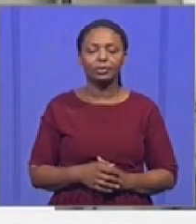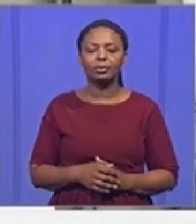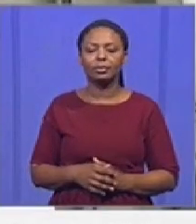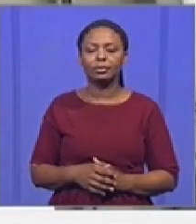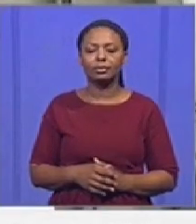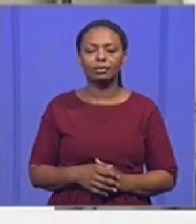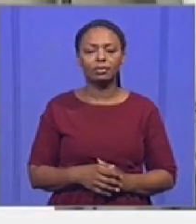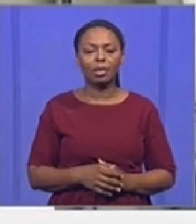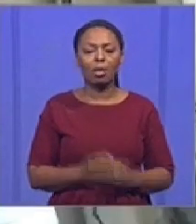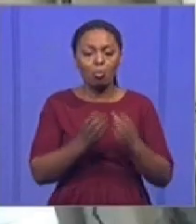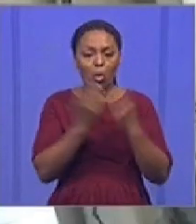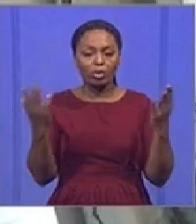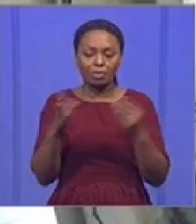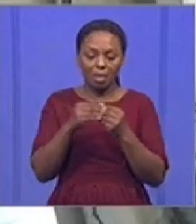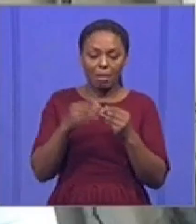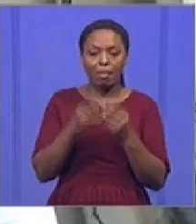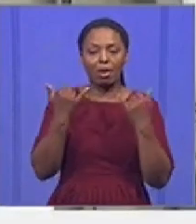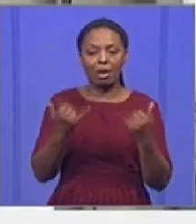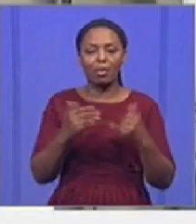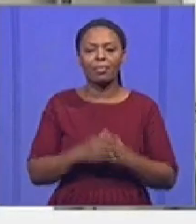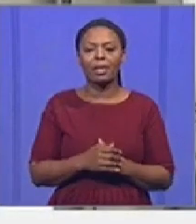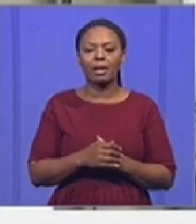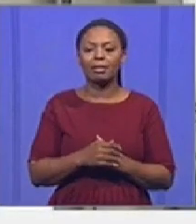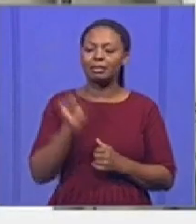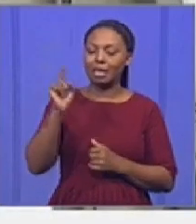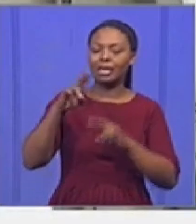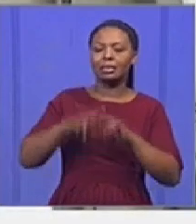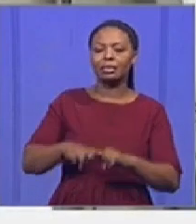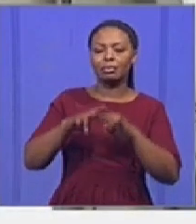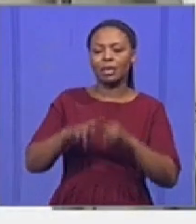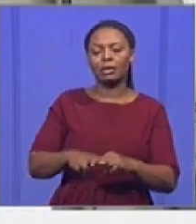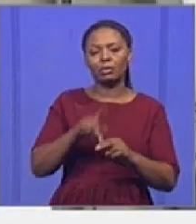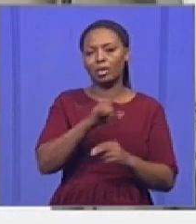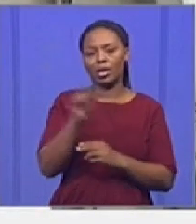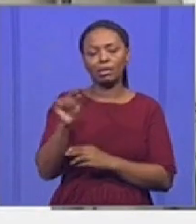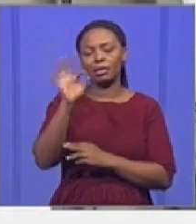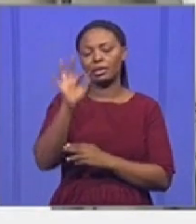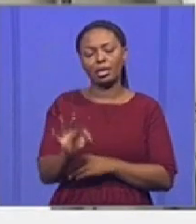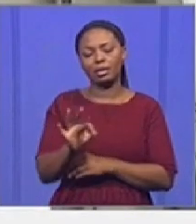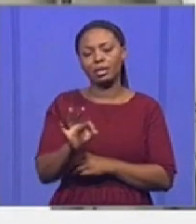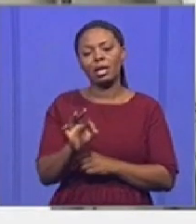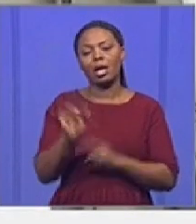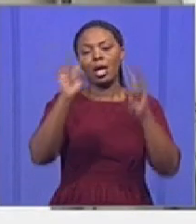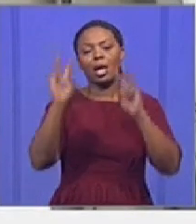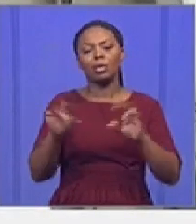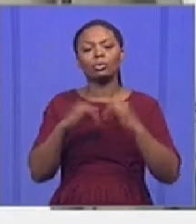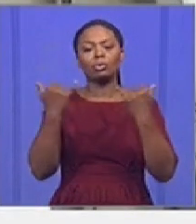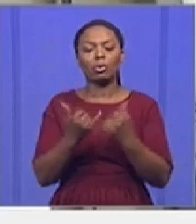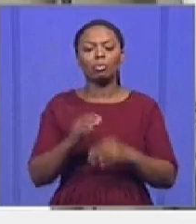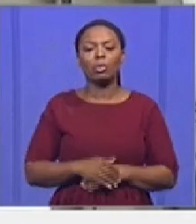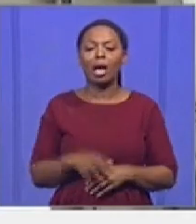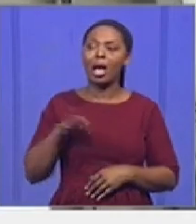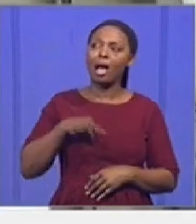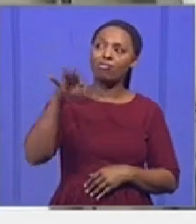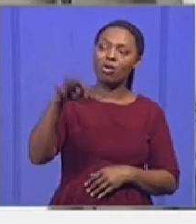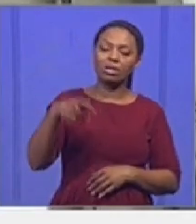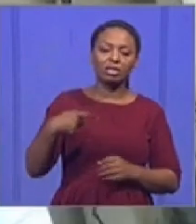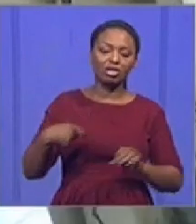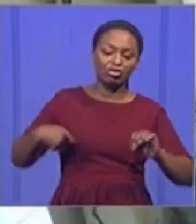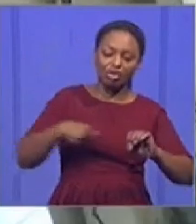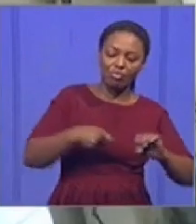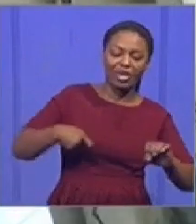members can basically dependent 100% on Eskom. They cannot afford generators, they